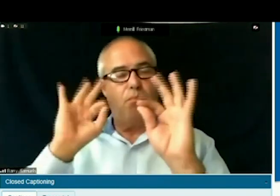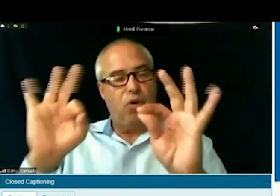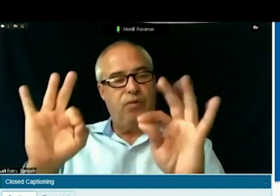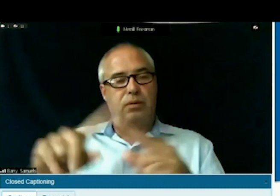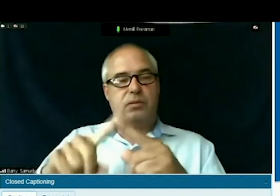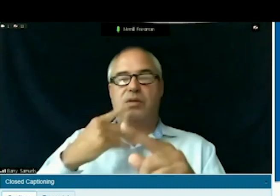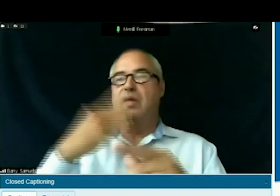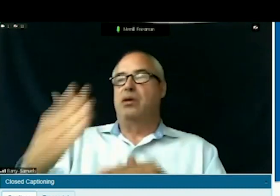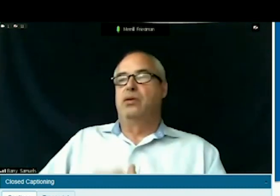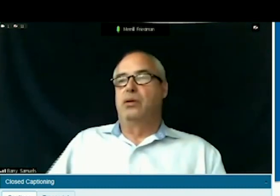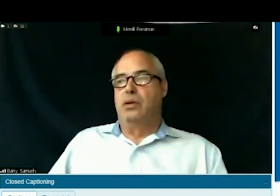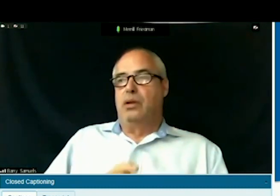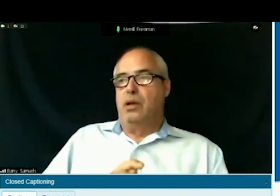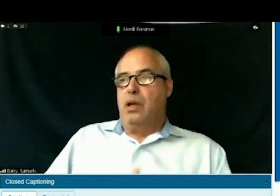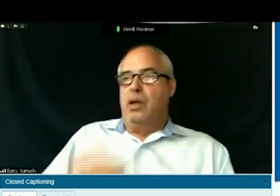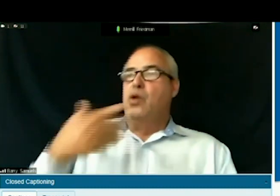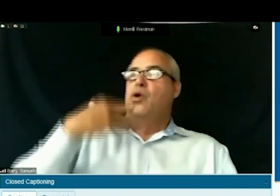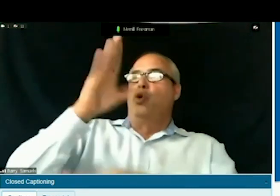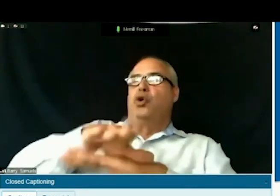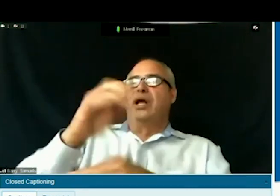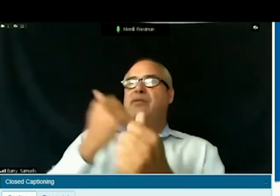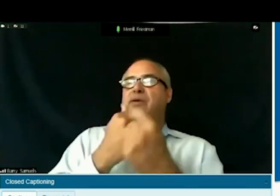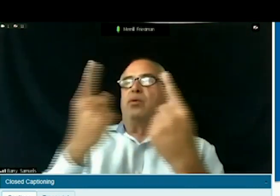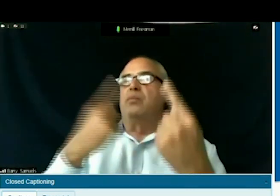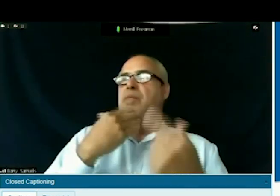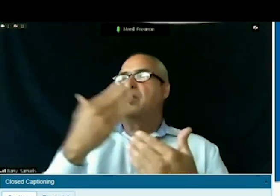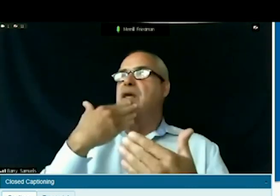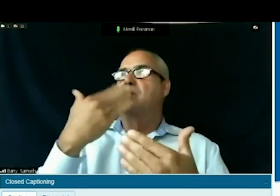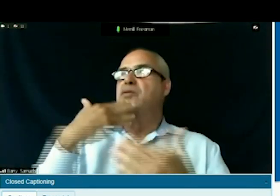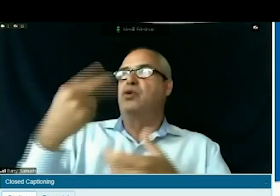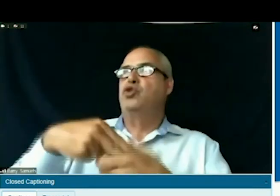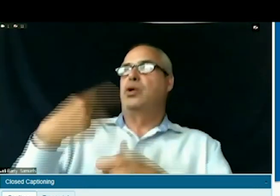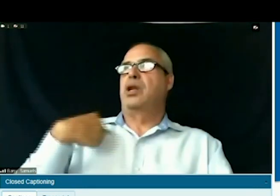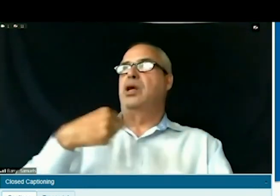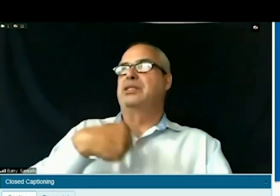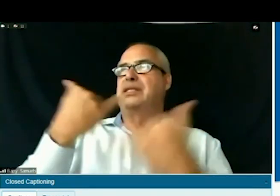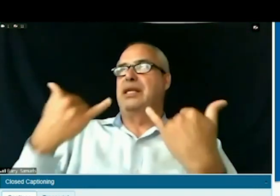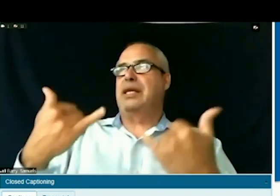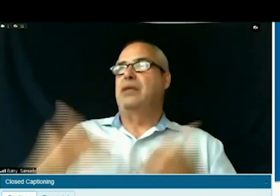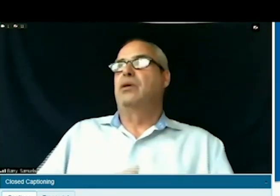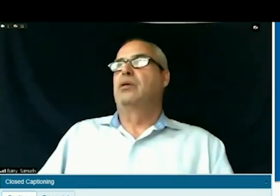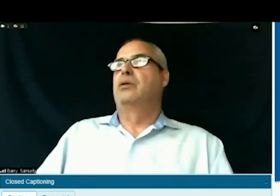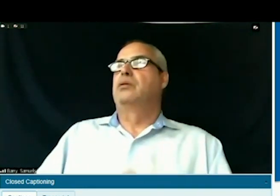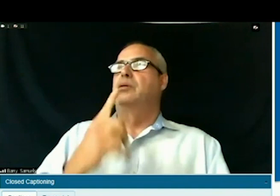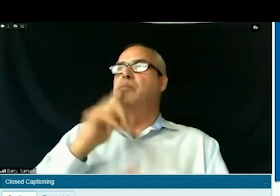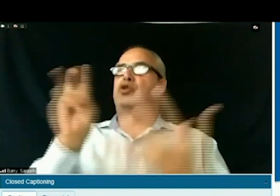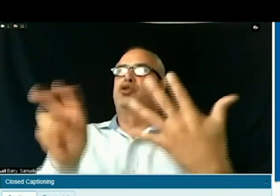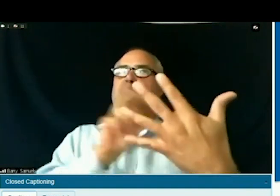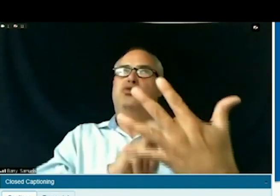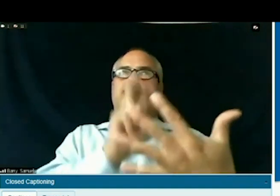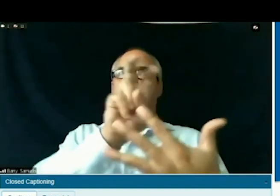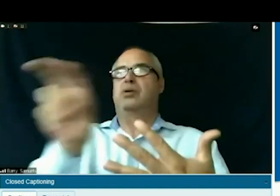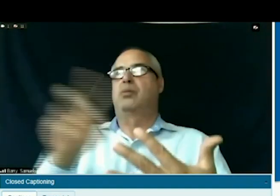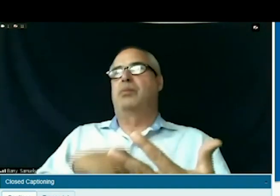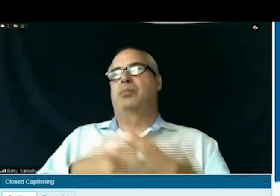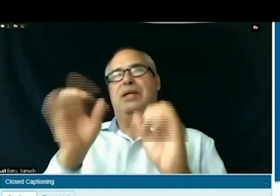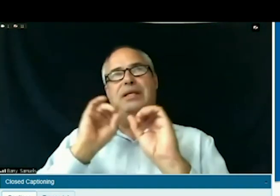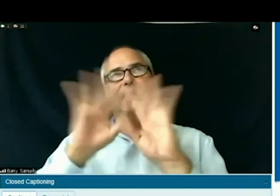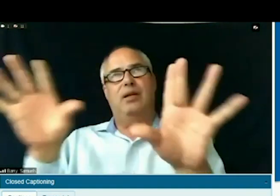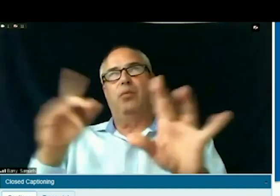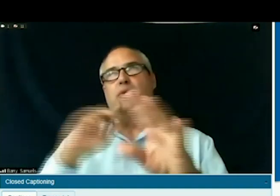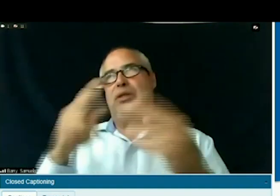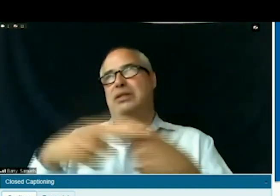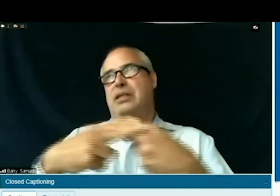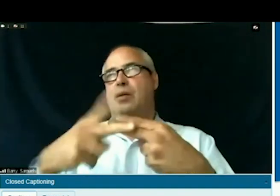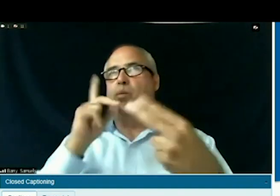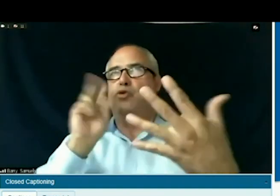you. So good afternoon, everybody. Thanks for joining us today. I'm going to jump around a little. I'm terrible at slides anyway, but I am going to jump